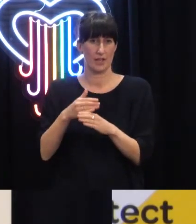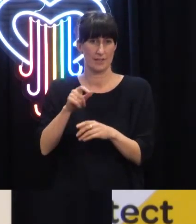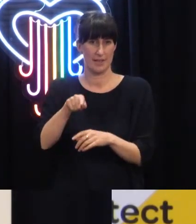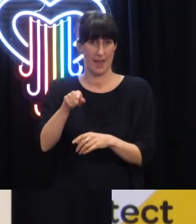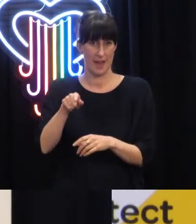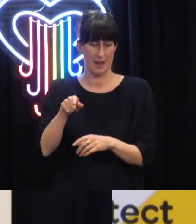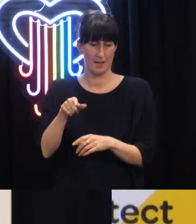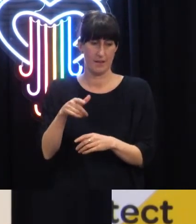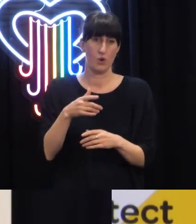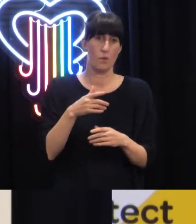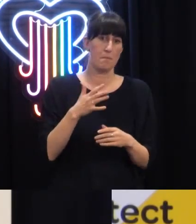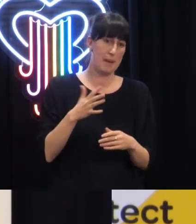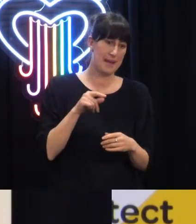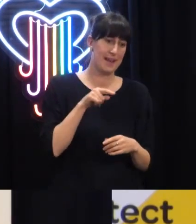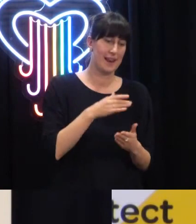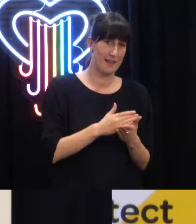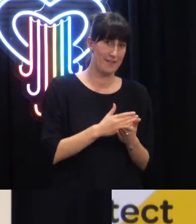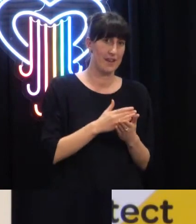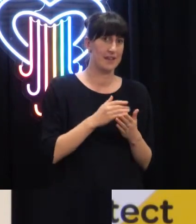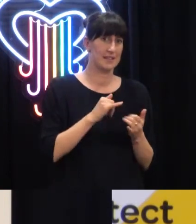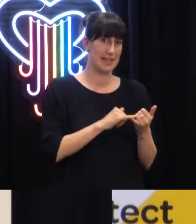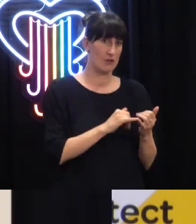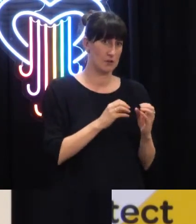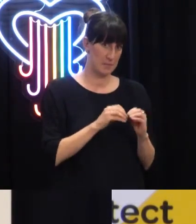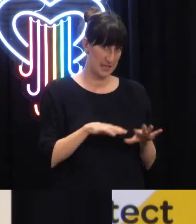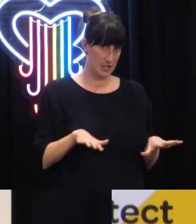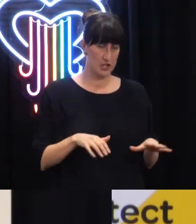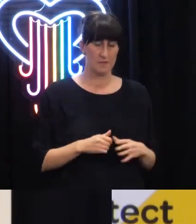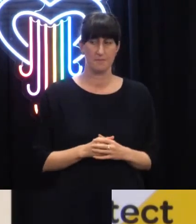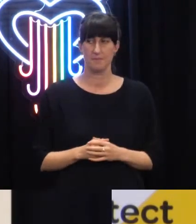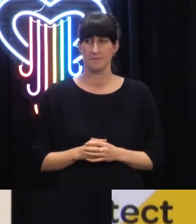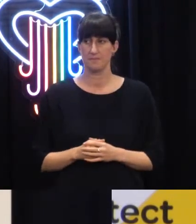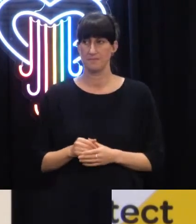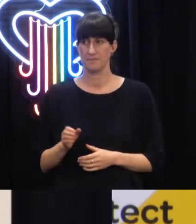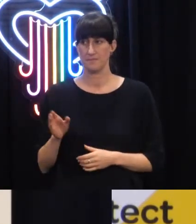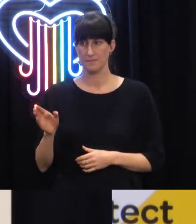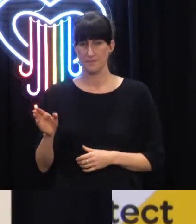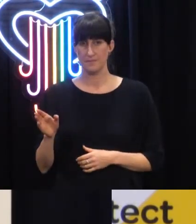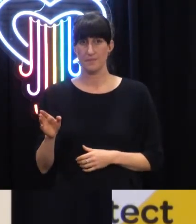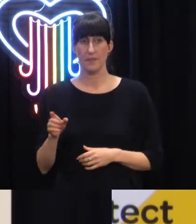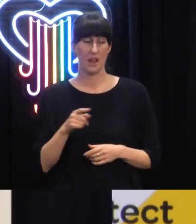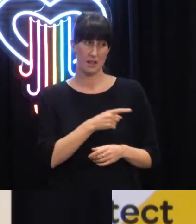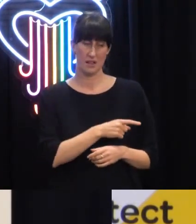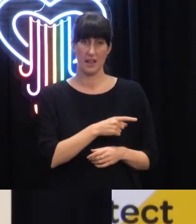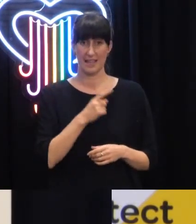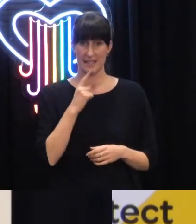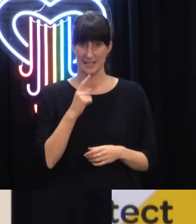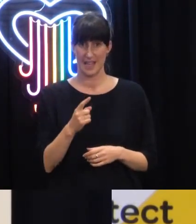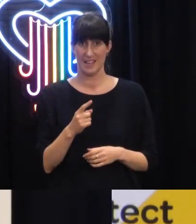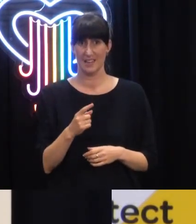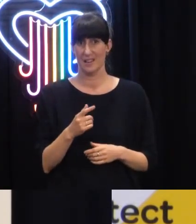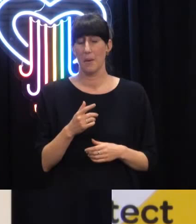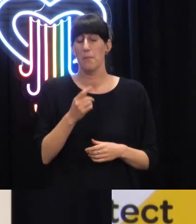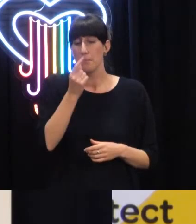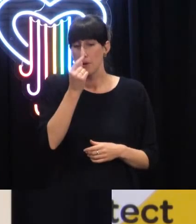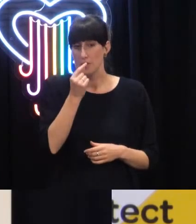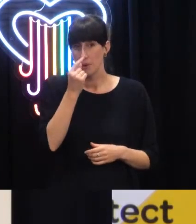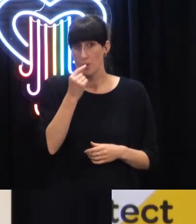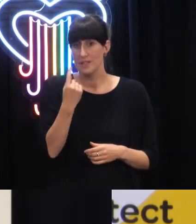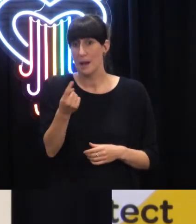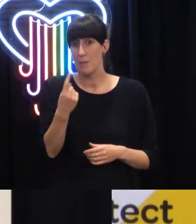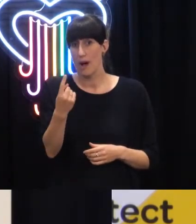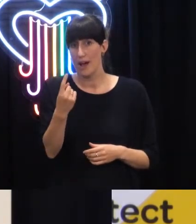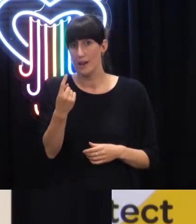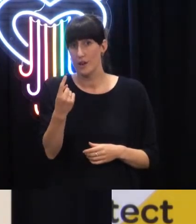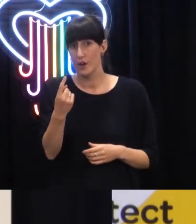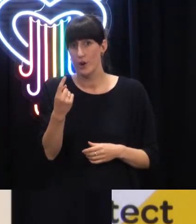at the moment, no, none of the new cases are from up there. Well, yeah, as Dr. Bloomfield said, there is a possibility of someone that we know who has been released that it